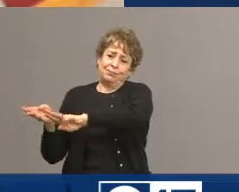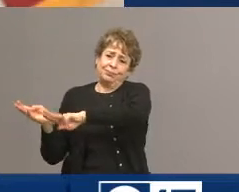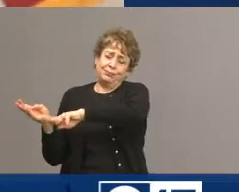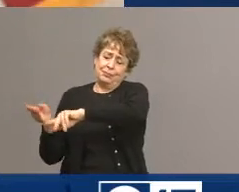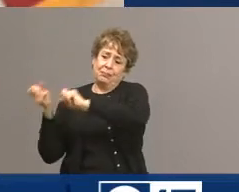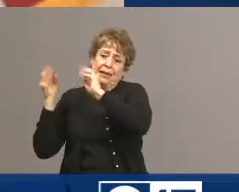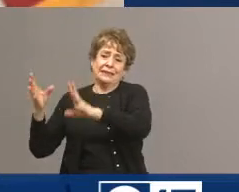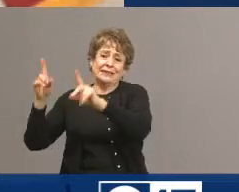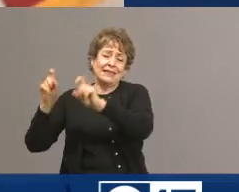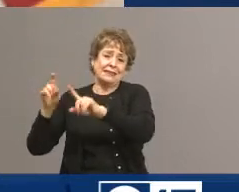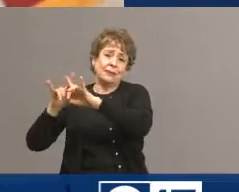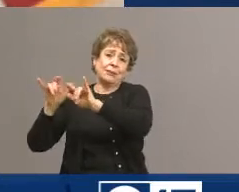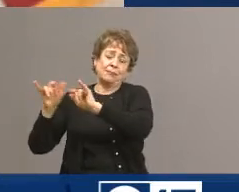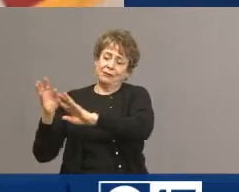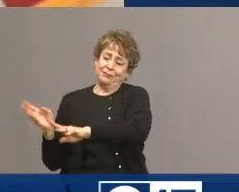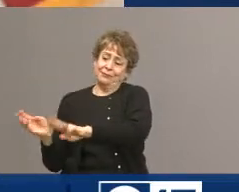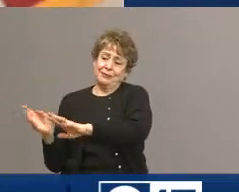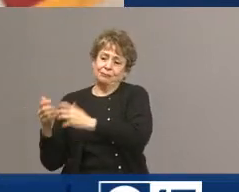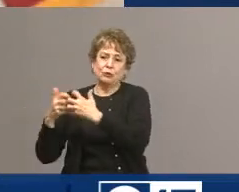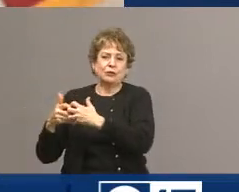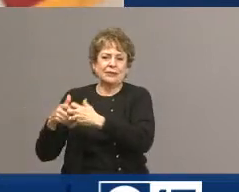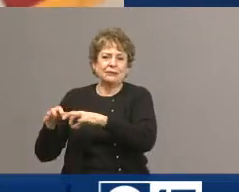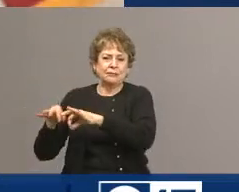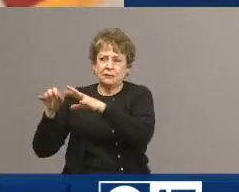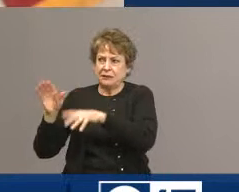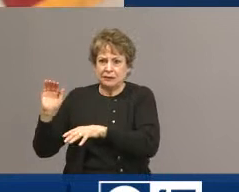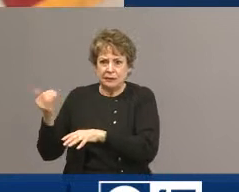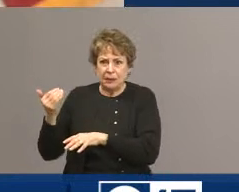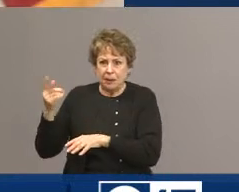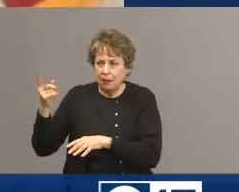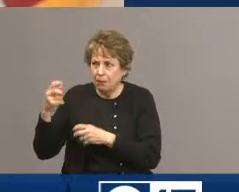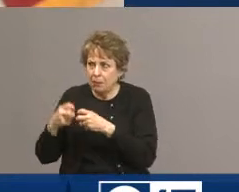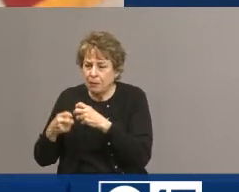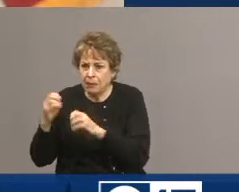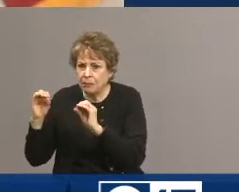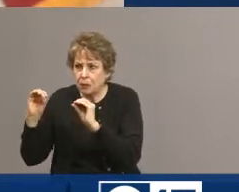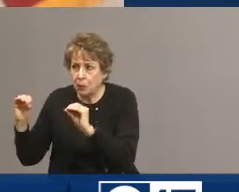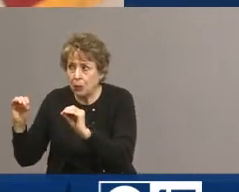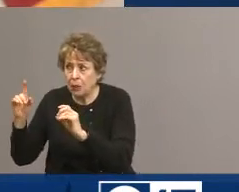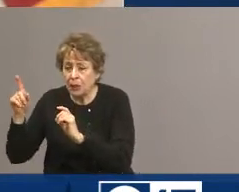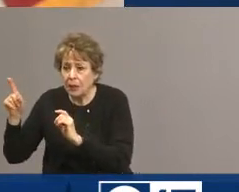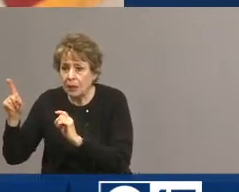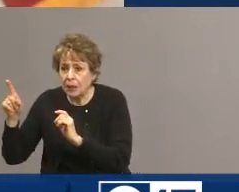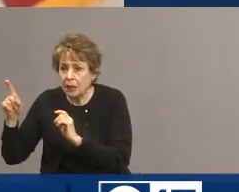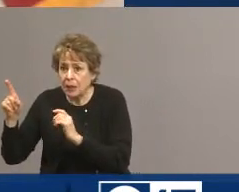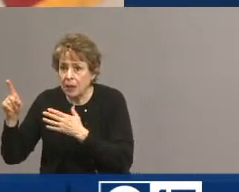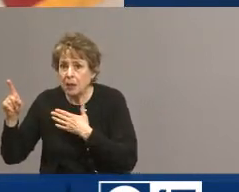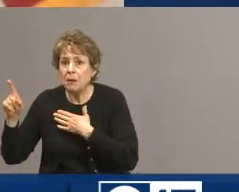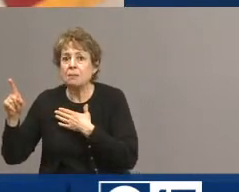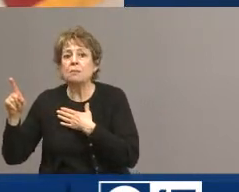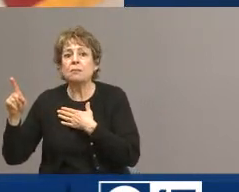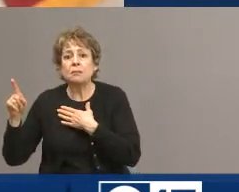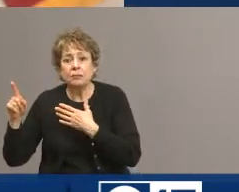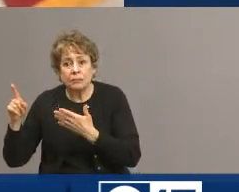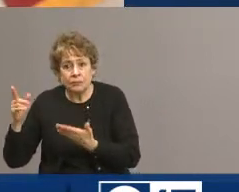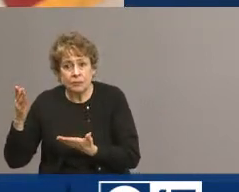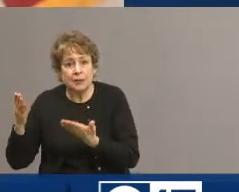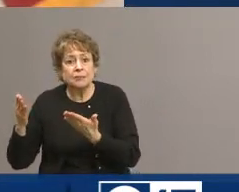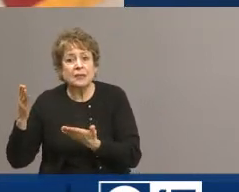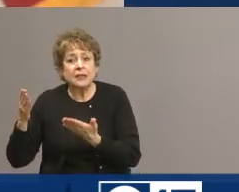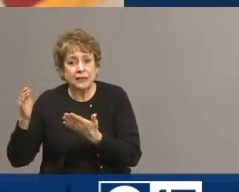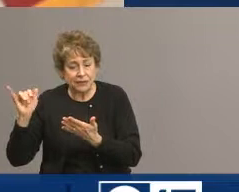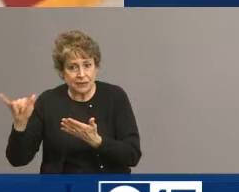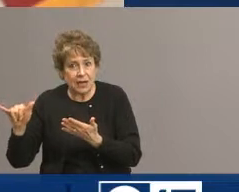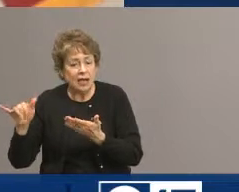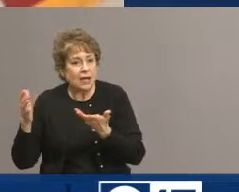be any issues with the reagents. The timetable on that? I don't know. That would probably be a good question for Sonora Quest.